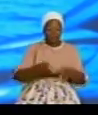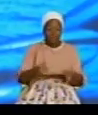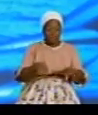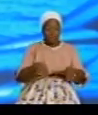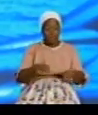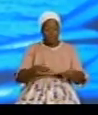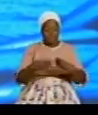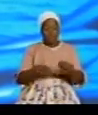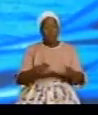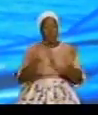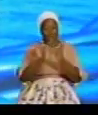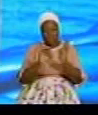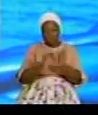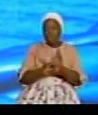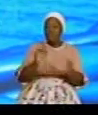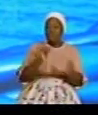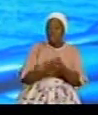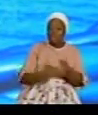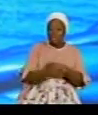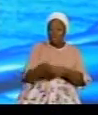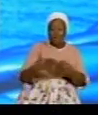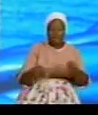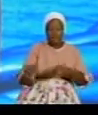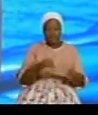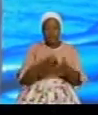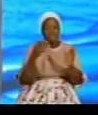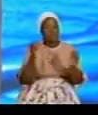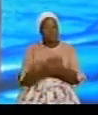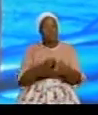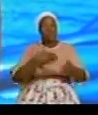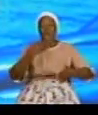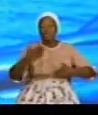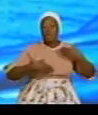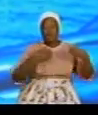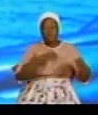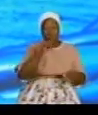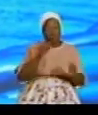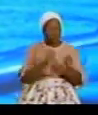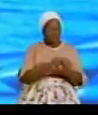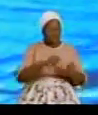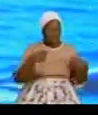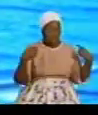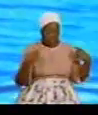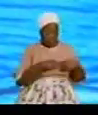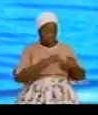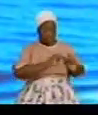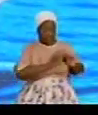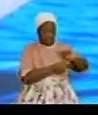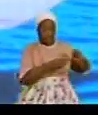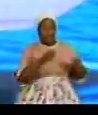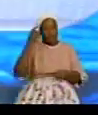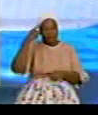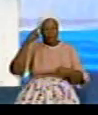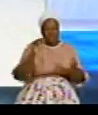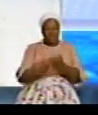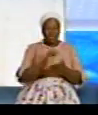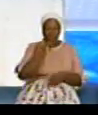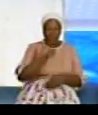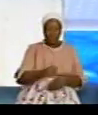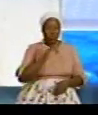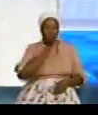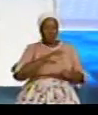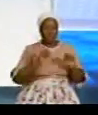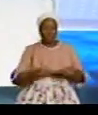account, that they may do it with joy and not with grief, for that is